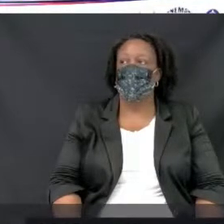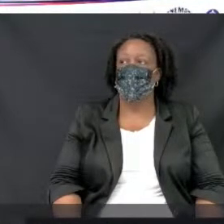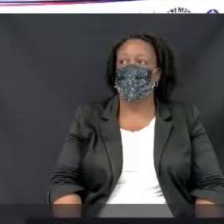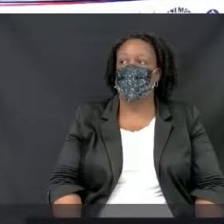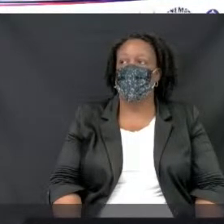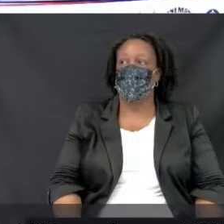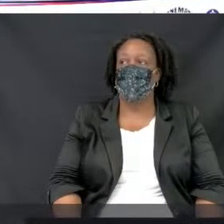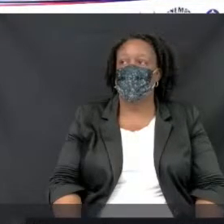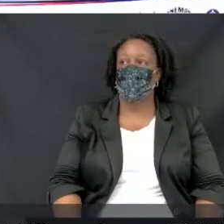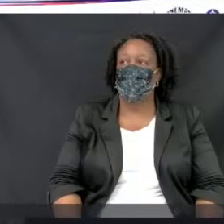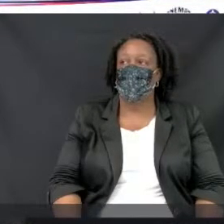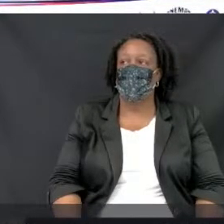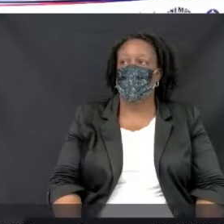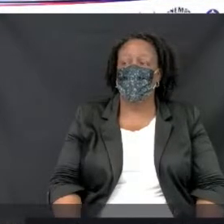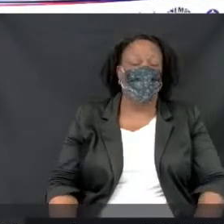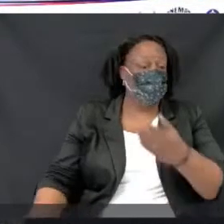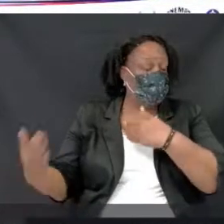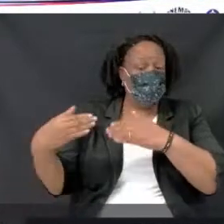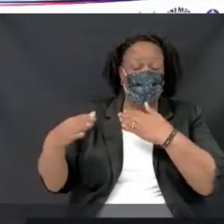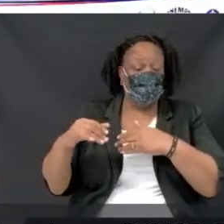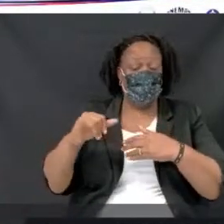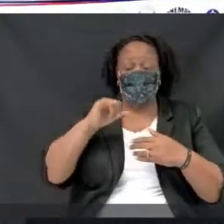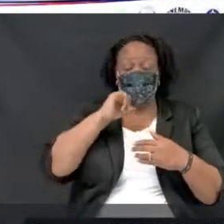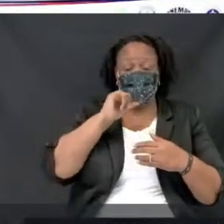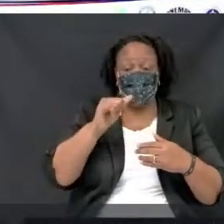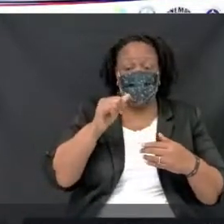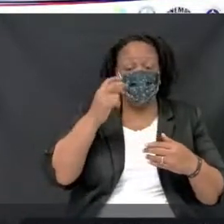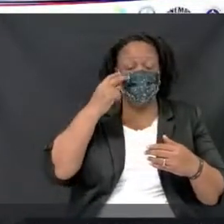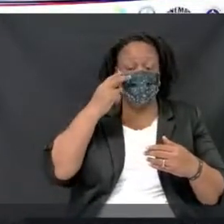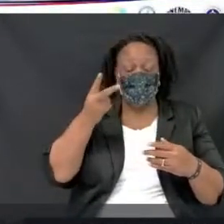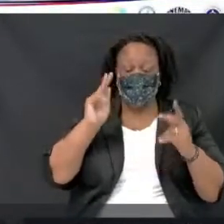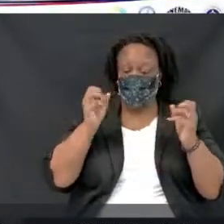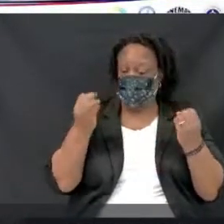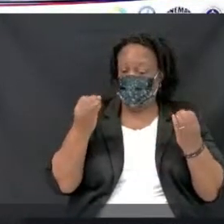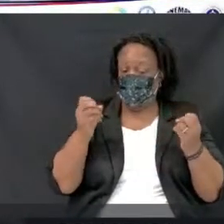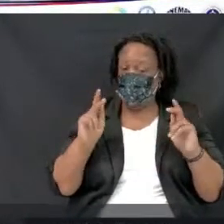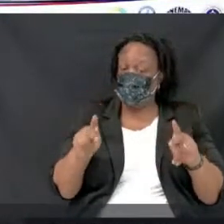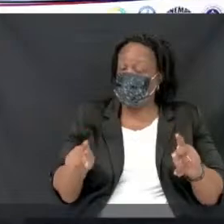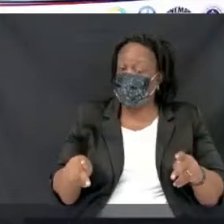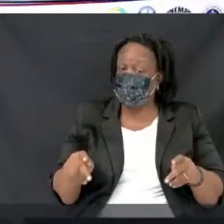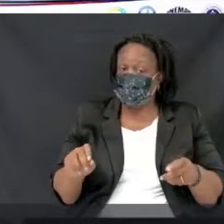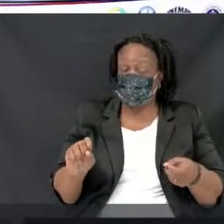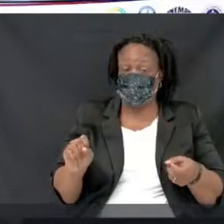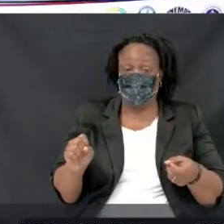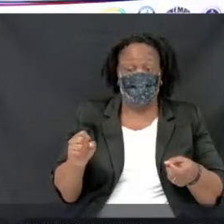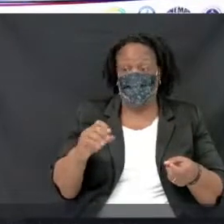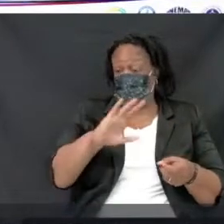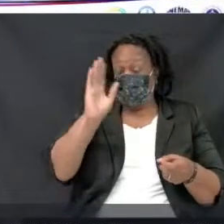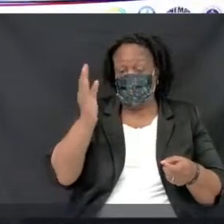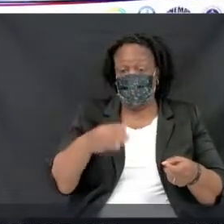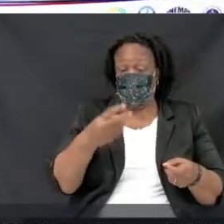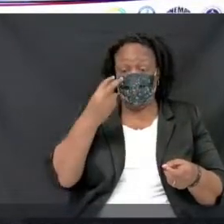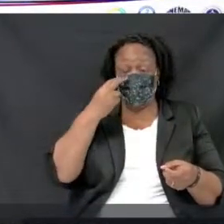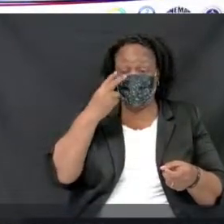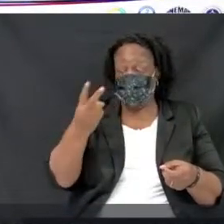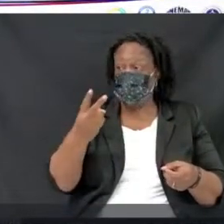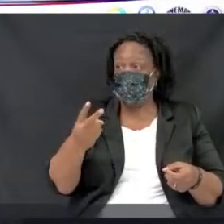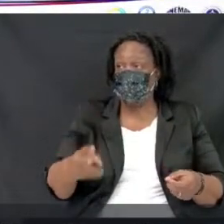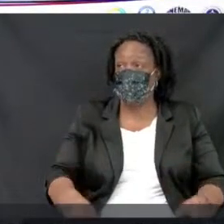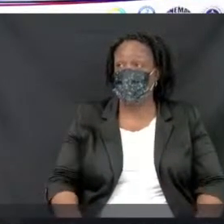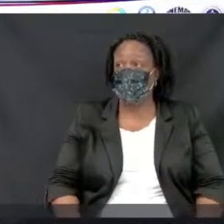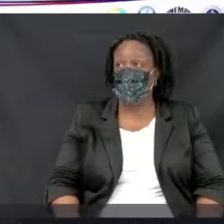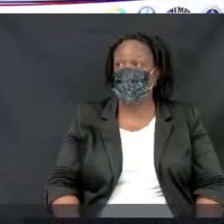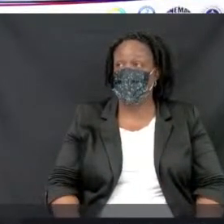But for the tents this year, we have 80% of the